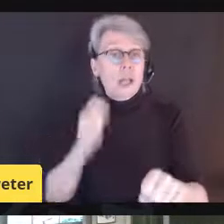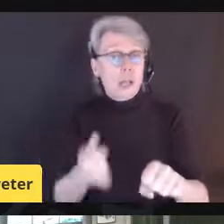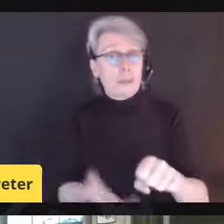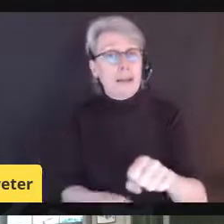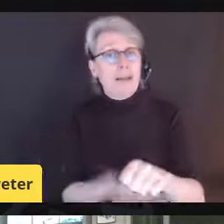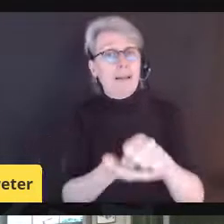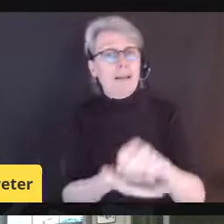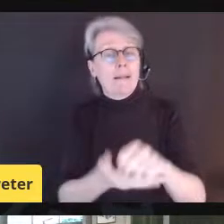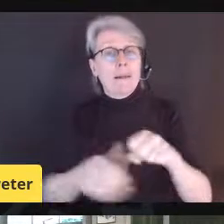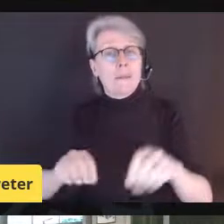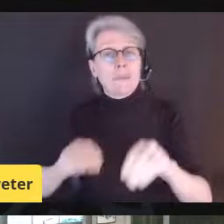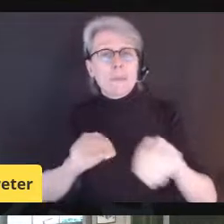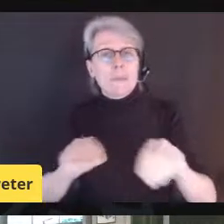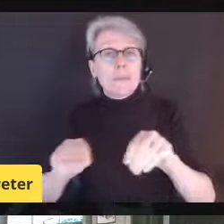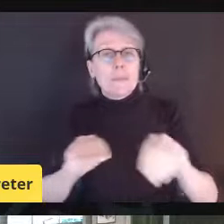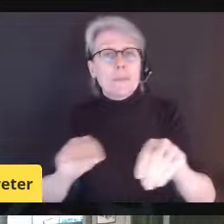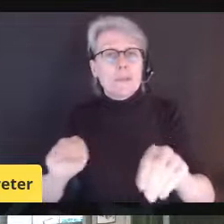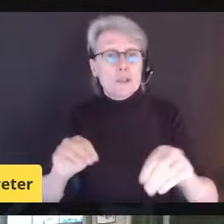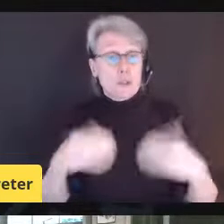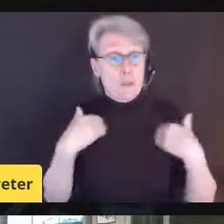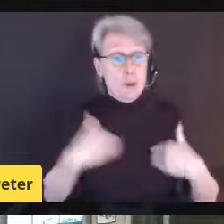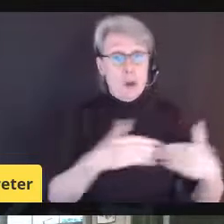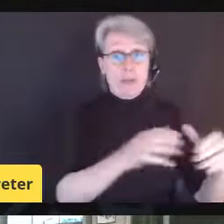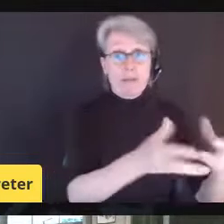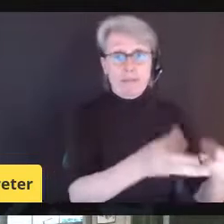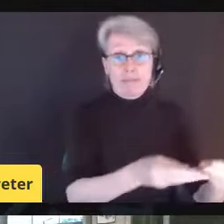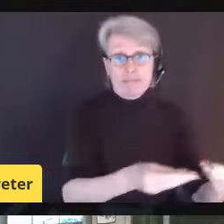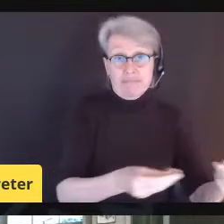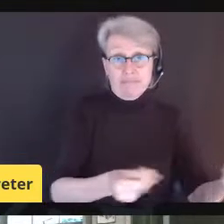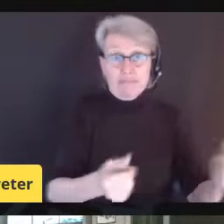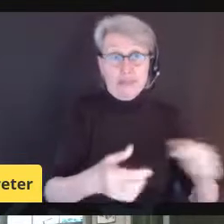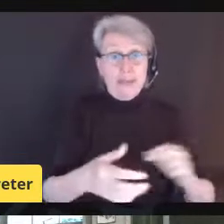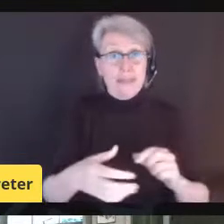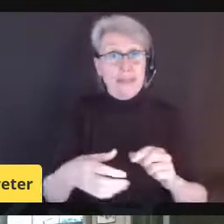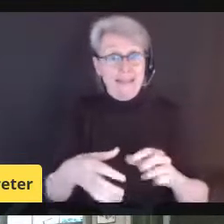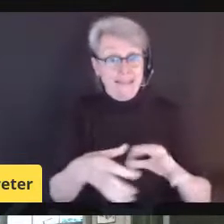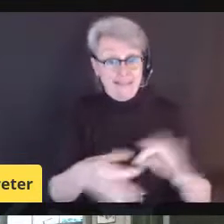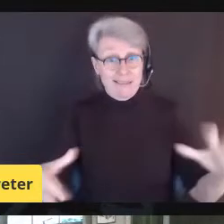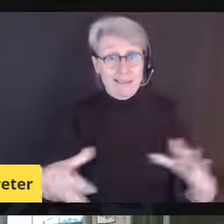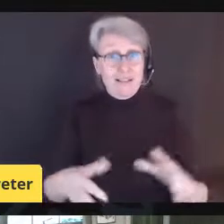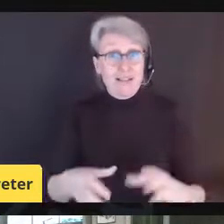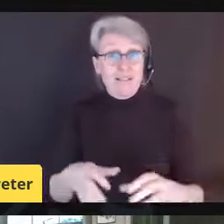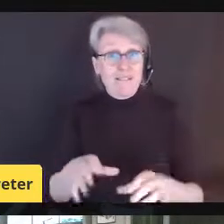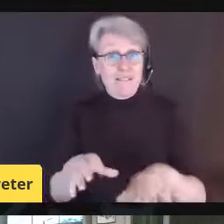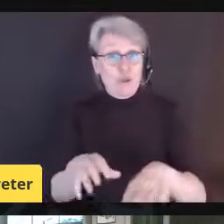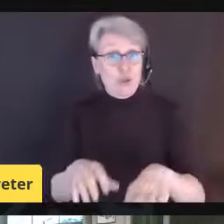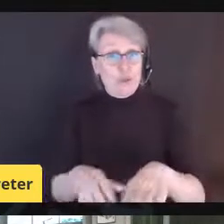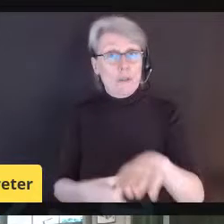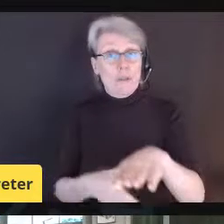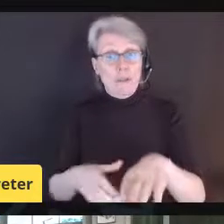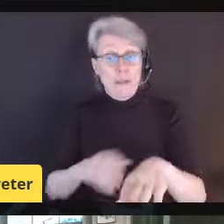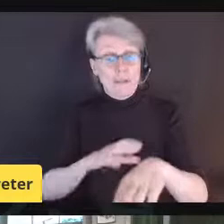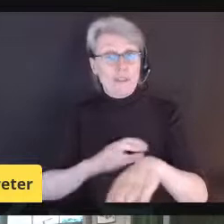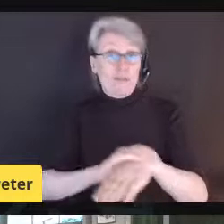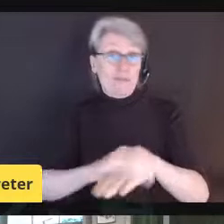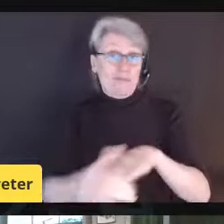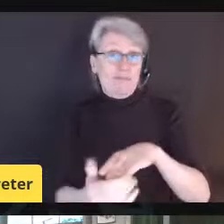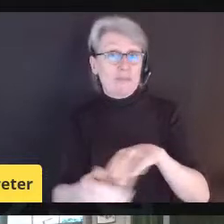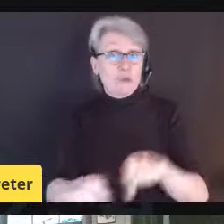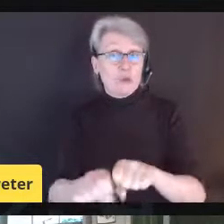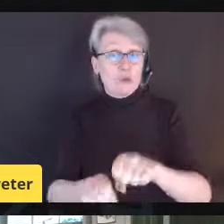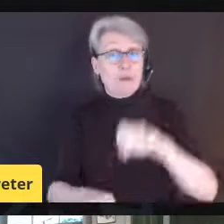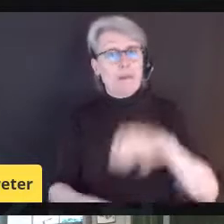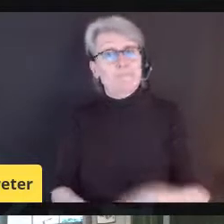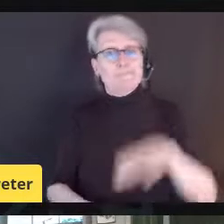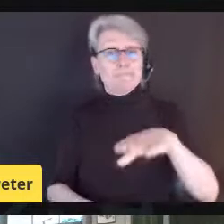device. So once the body, the foot is disarticulated, it's separated, it's gonna work like a little floaty and shoot the foot right